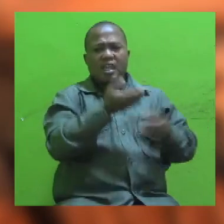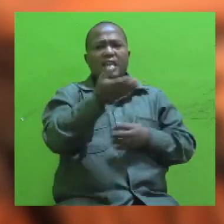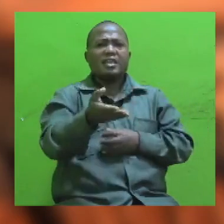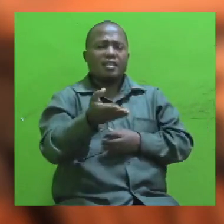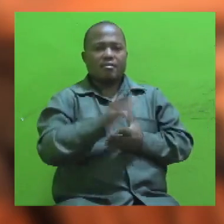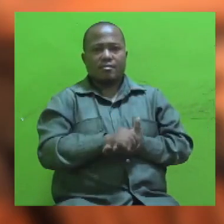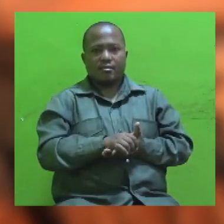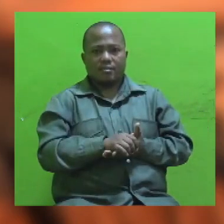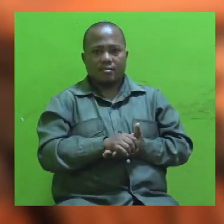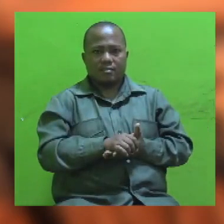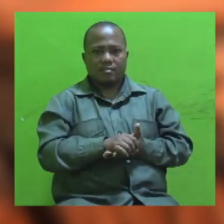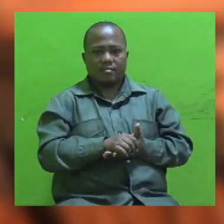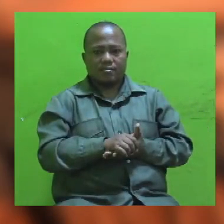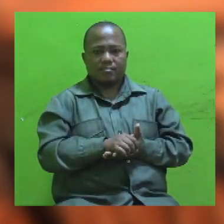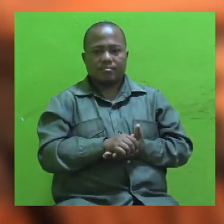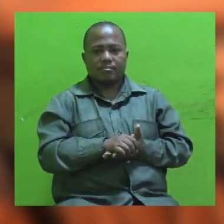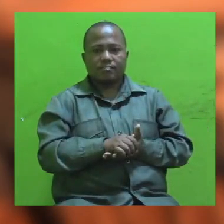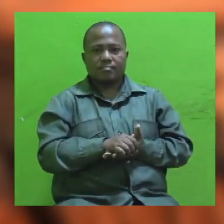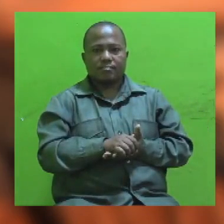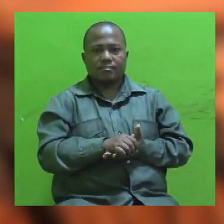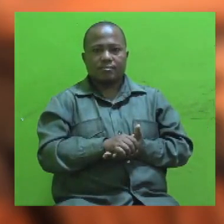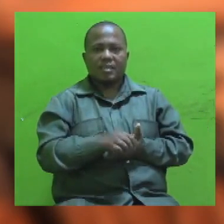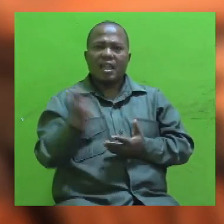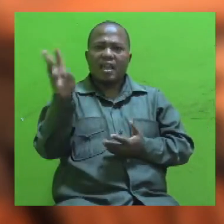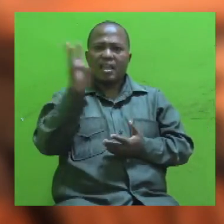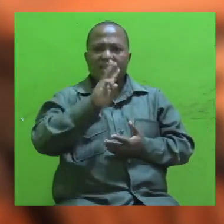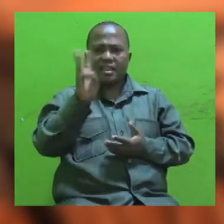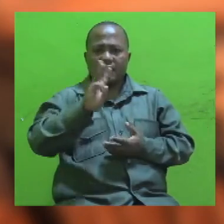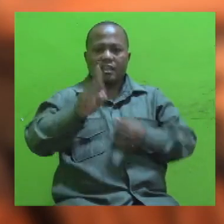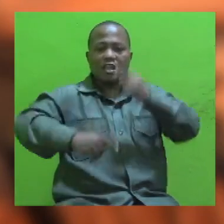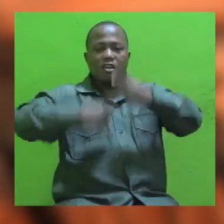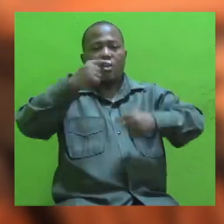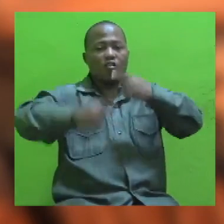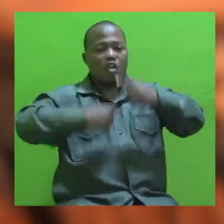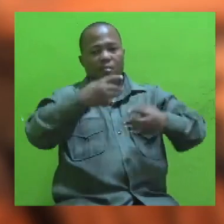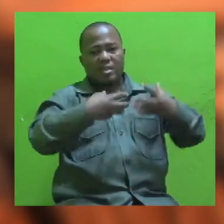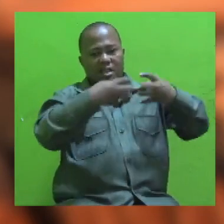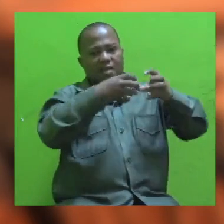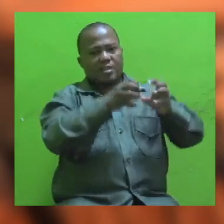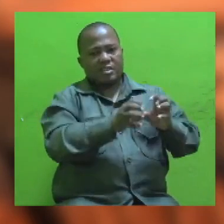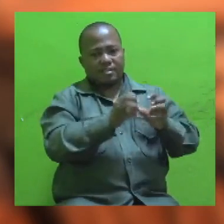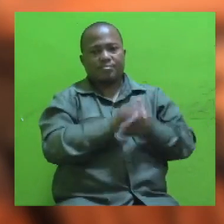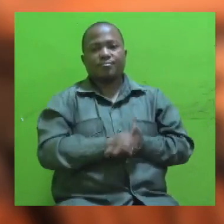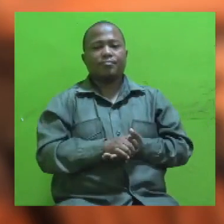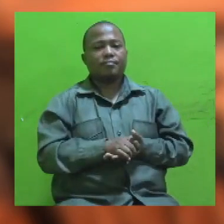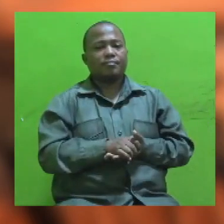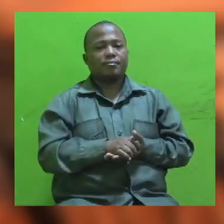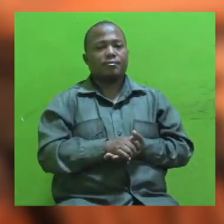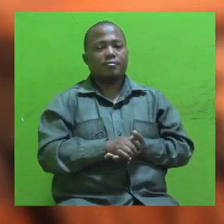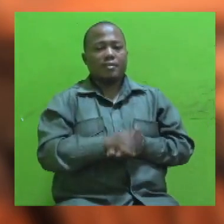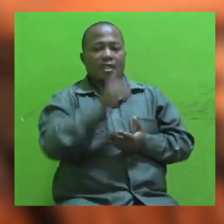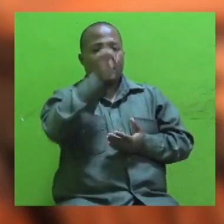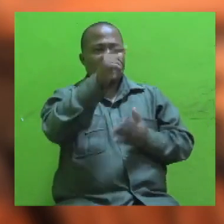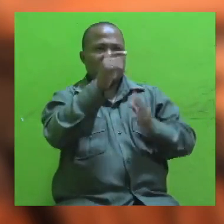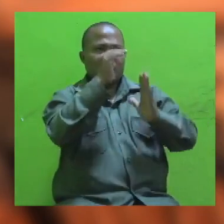a committee called District Development Committee. District Development Committee. Can you spell? District